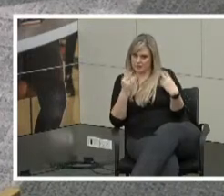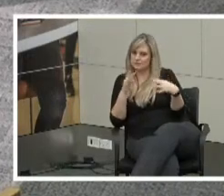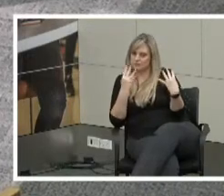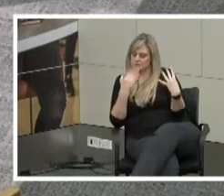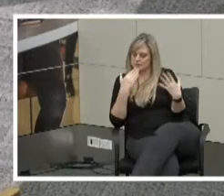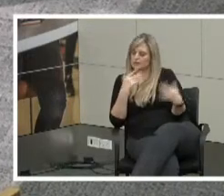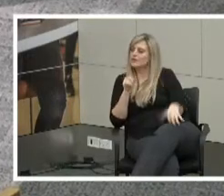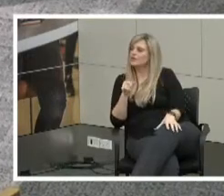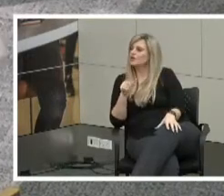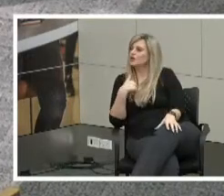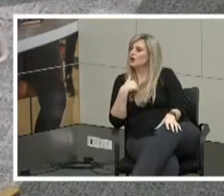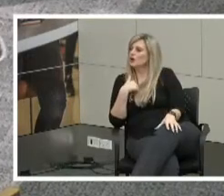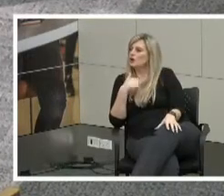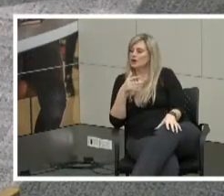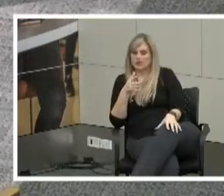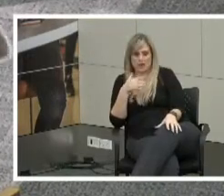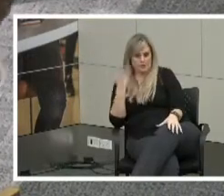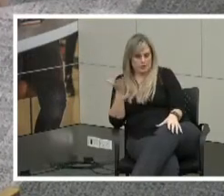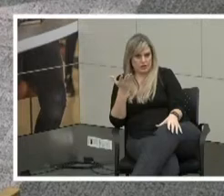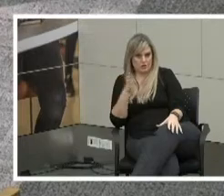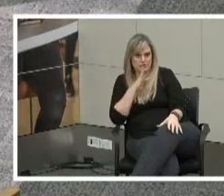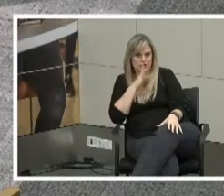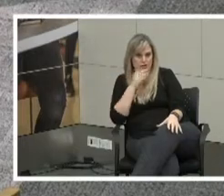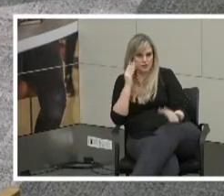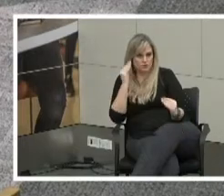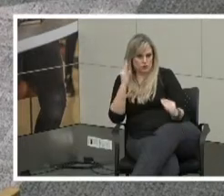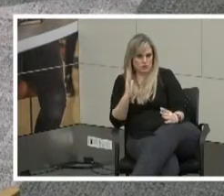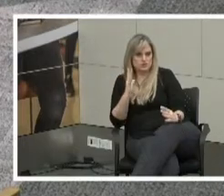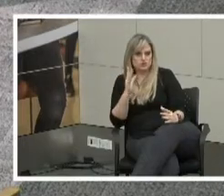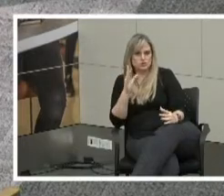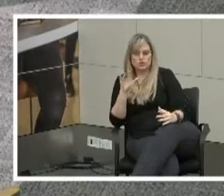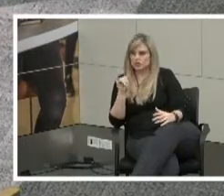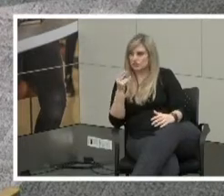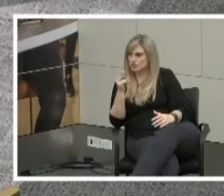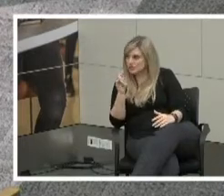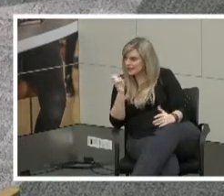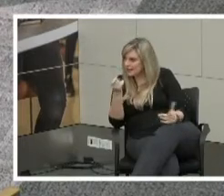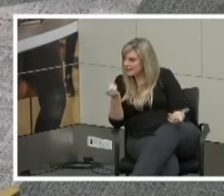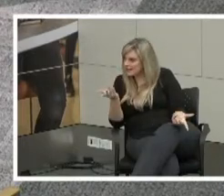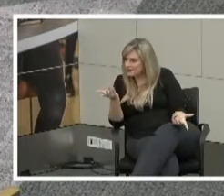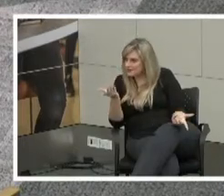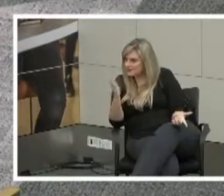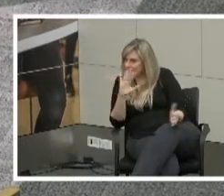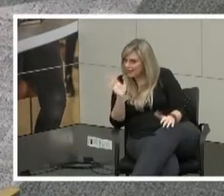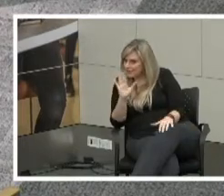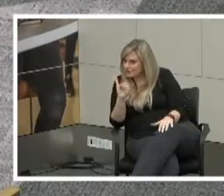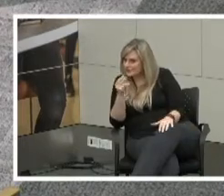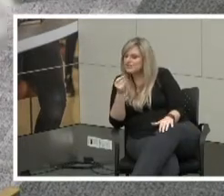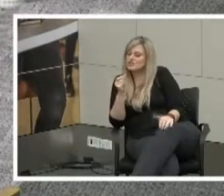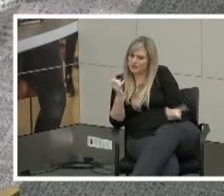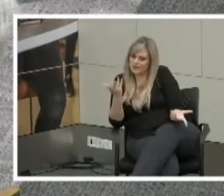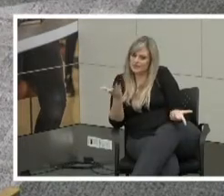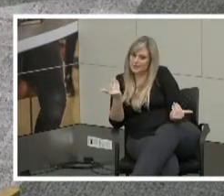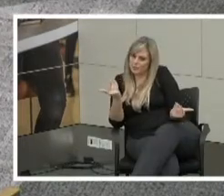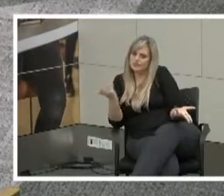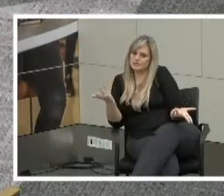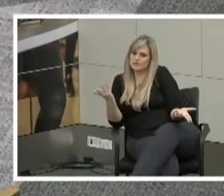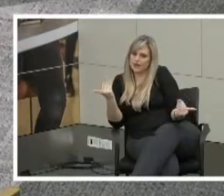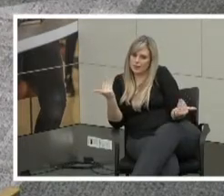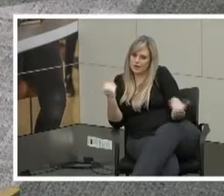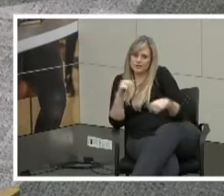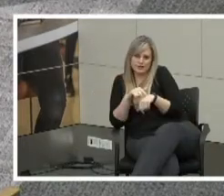attention um here I'm speaking on behalf of a teacher who Janette Janette come on it's it's